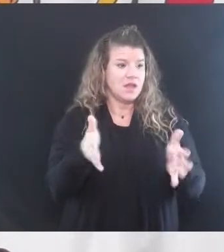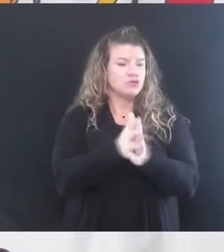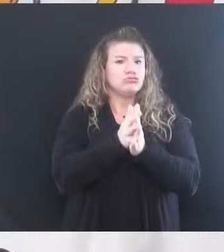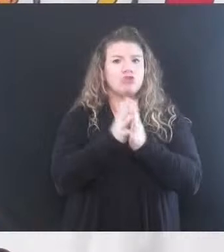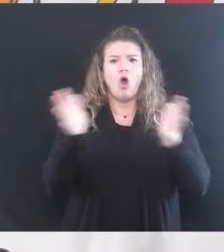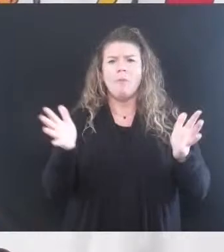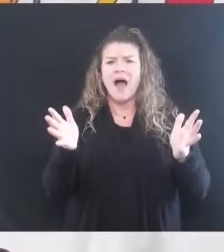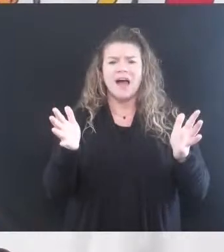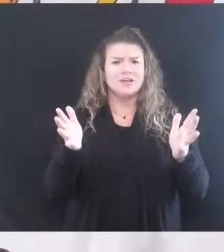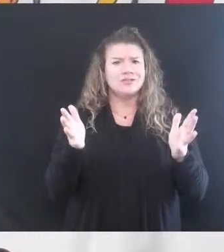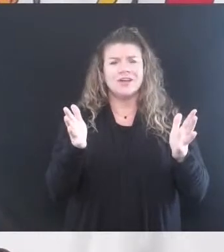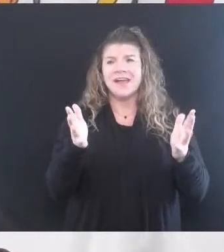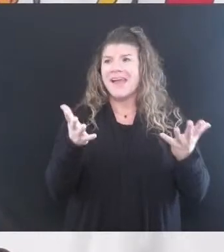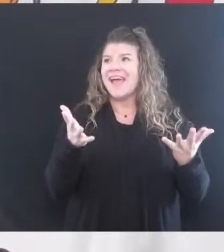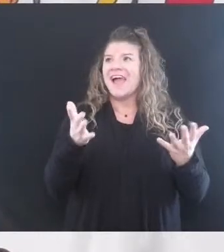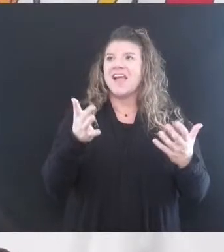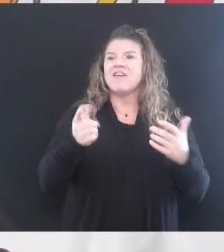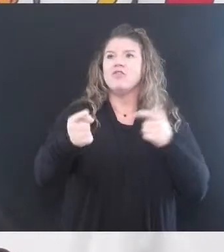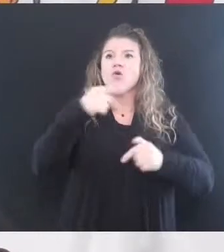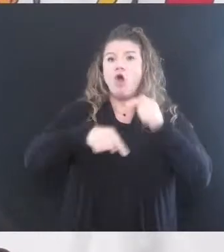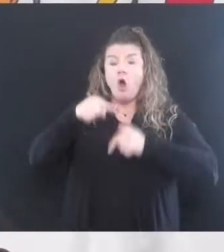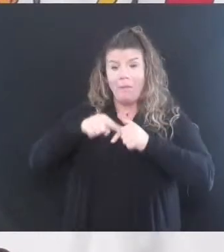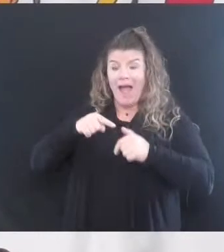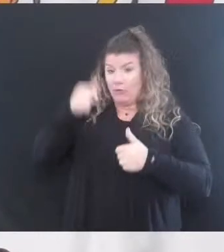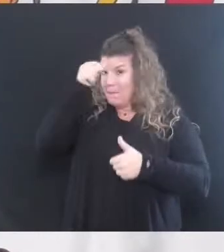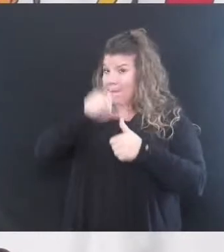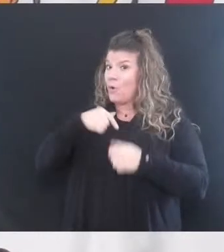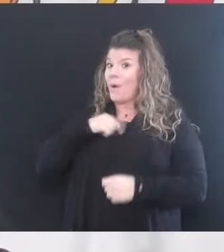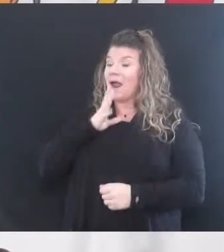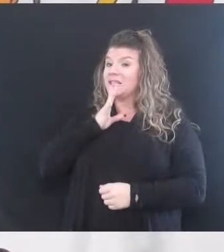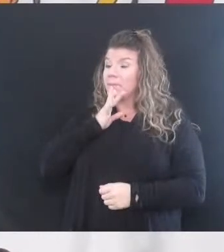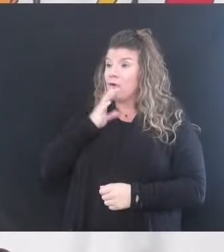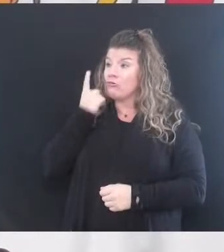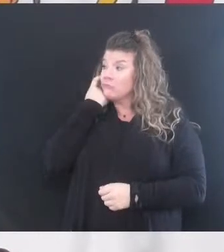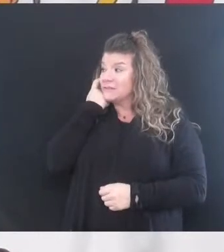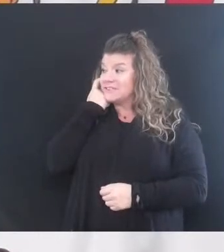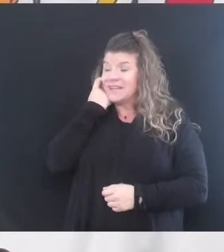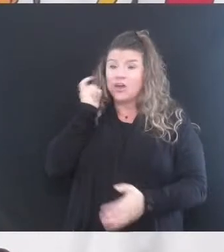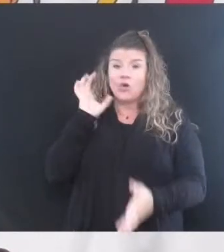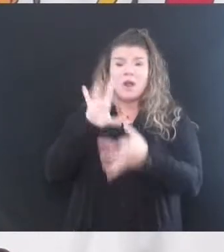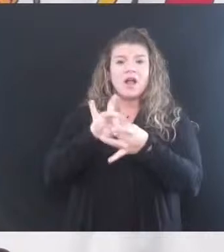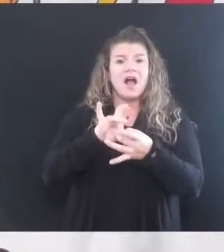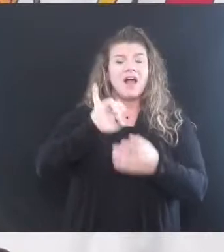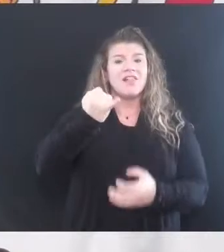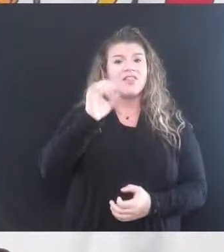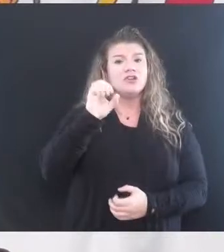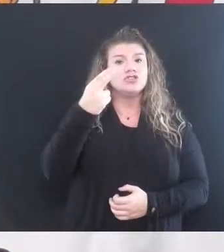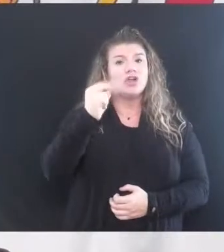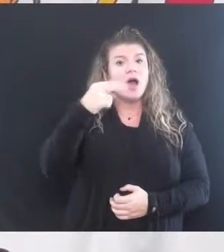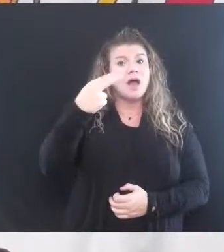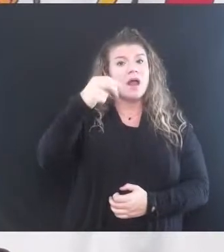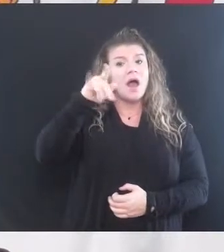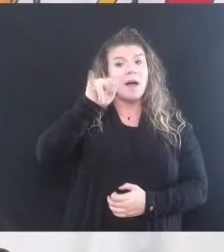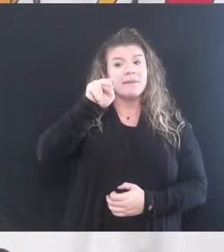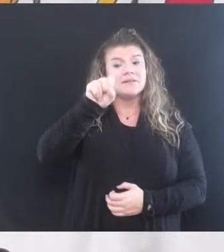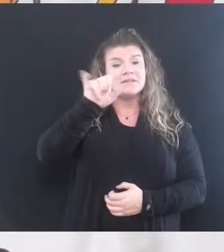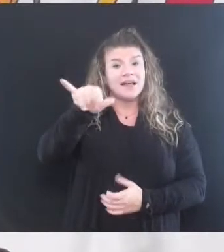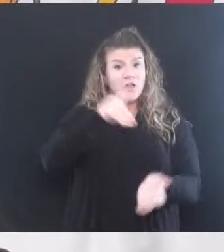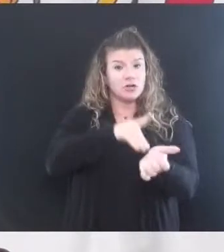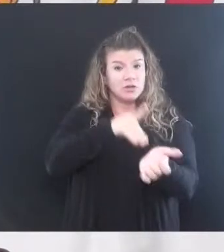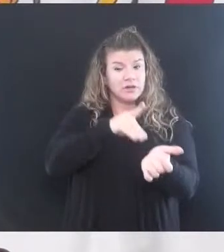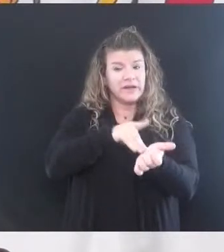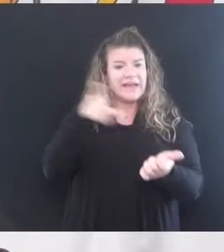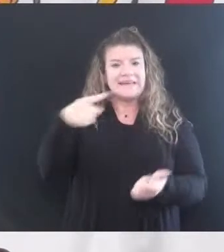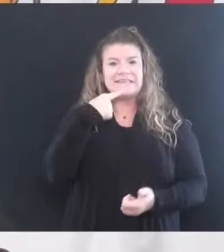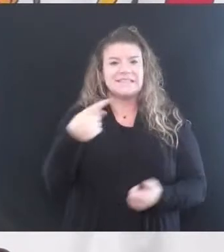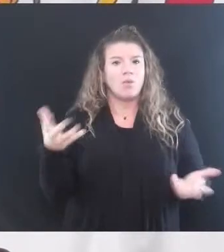much of, you know, if you'll go back to just what I said the other day in regard to the Johns Hopkins doc, what did he